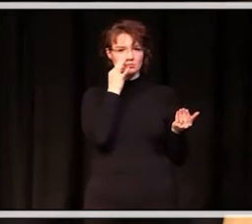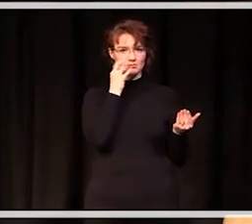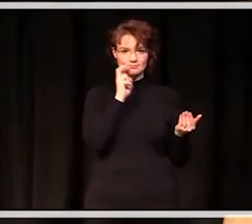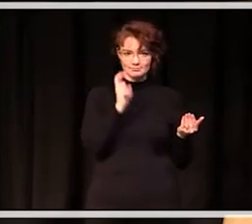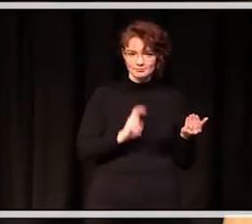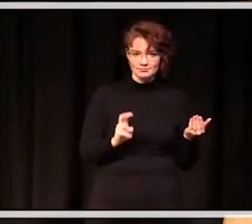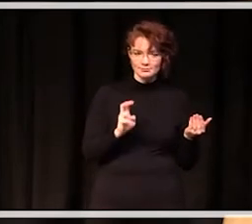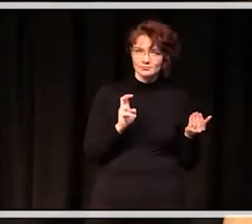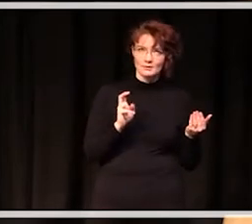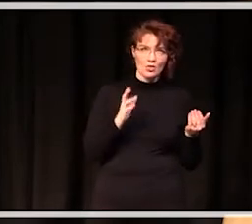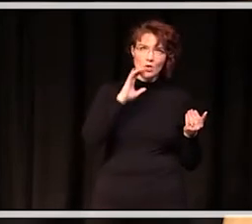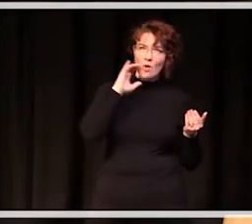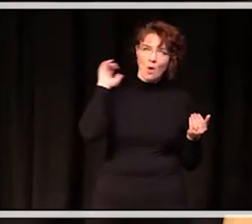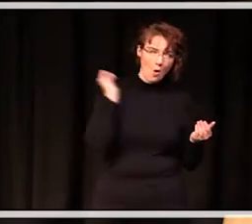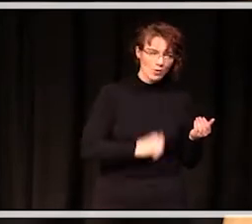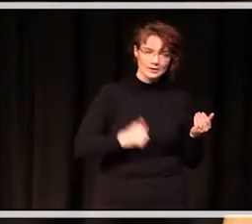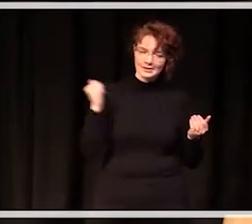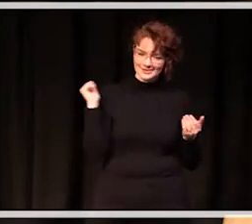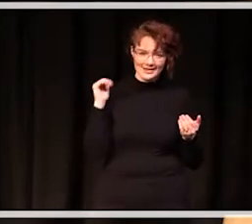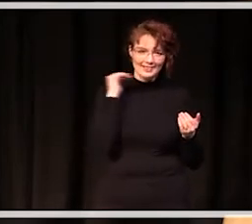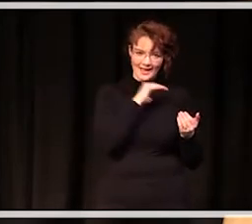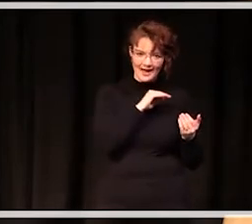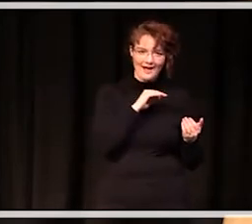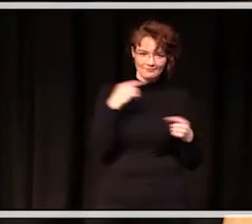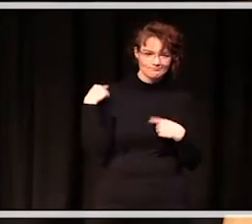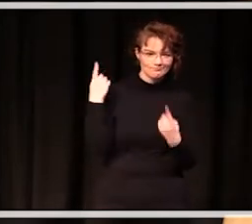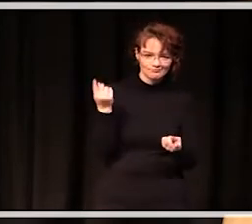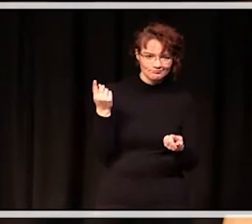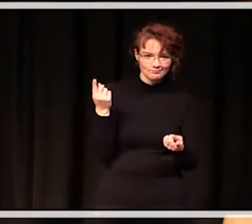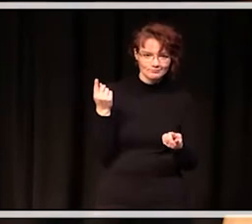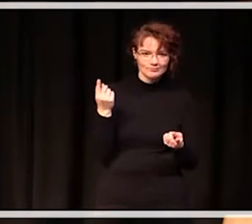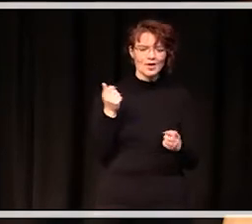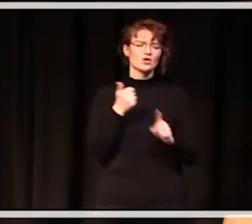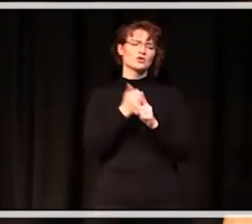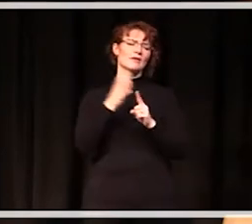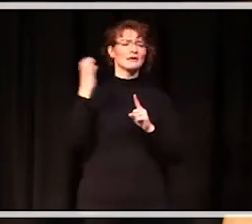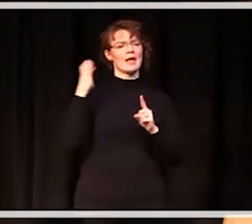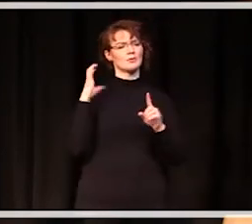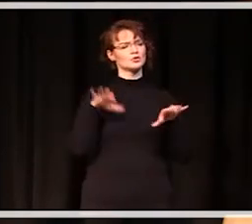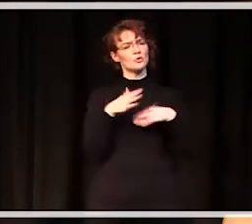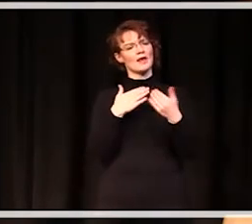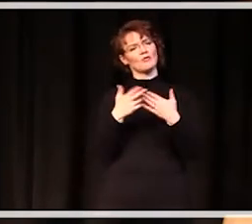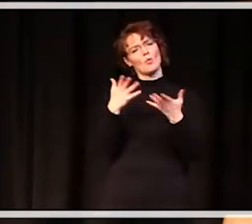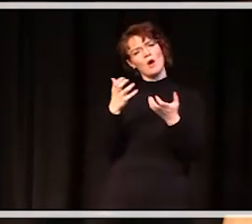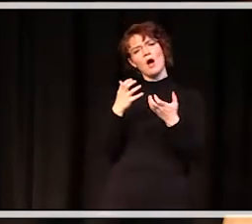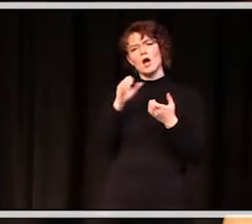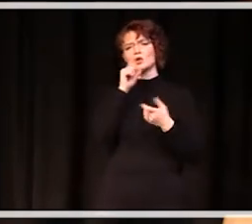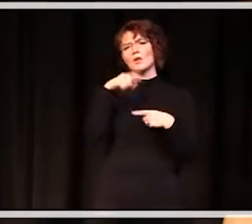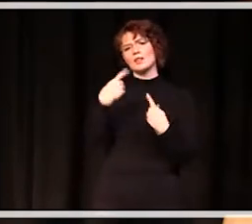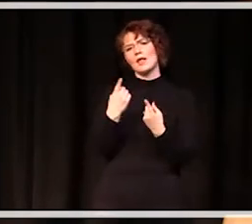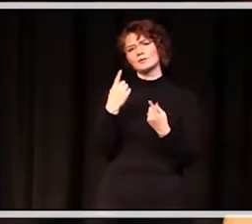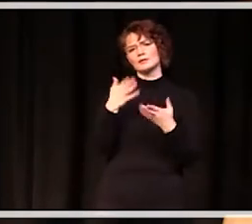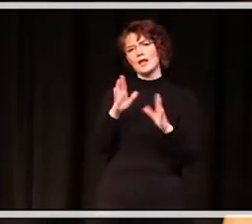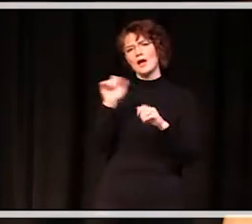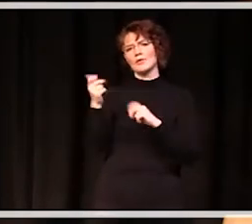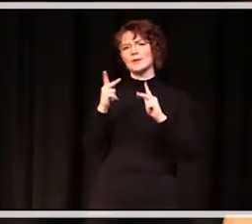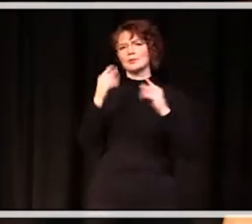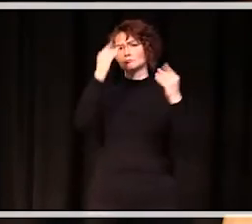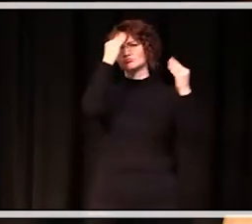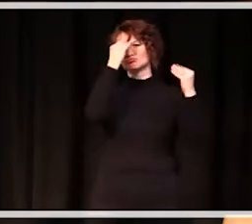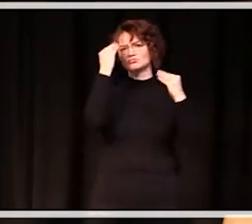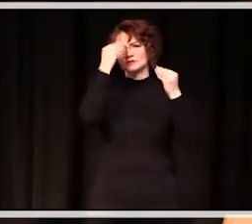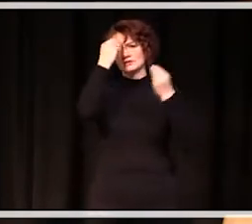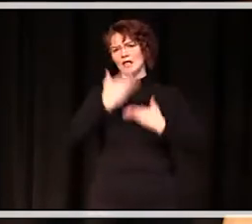oldest lie in the book. You're the captain of your soul. Do as you please. Don't let other people tell you what to do. You be you. You call